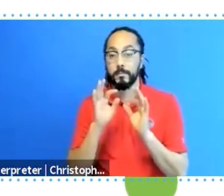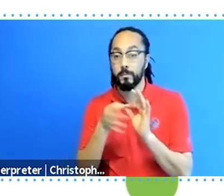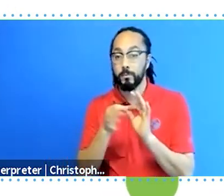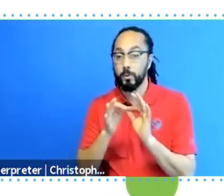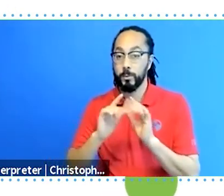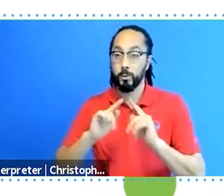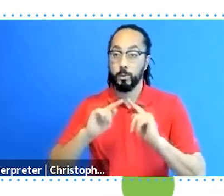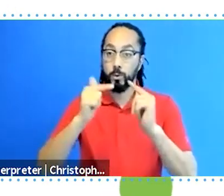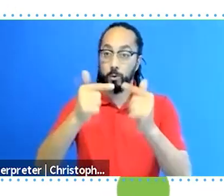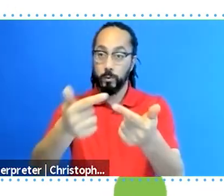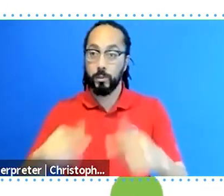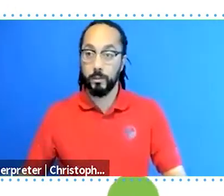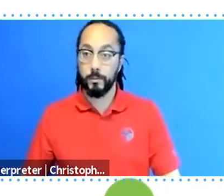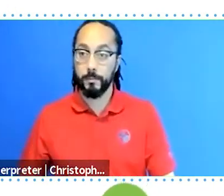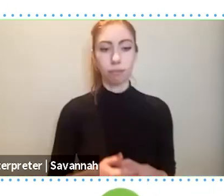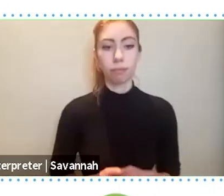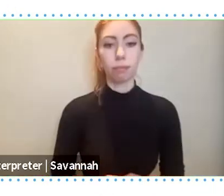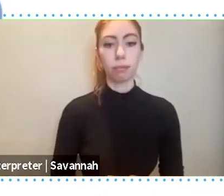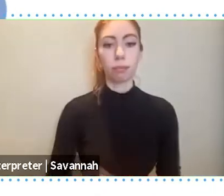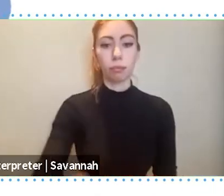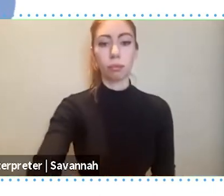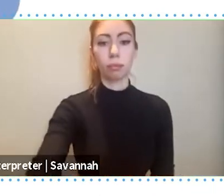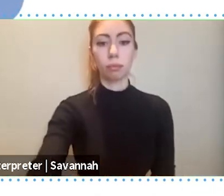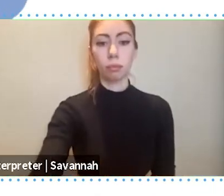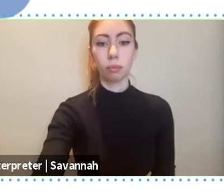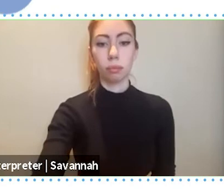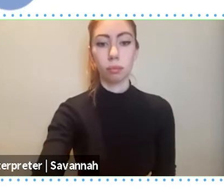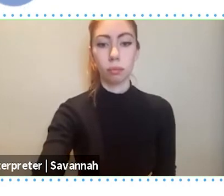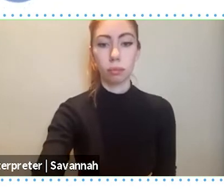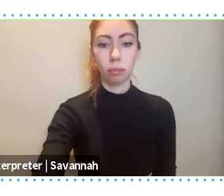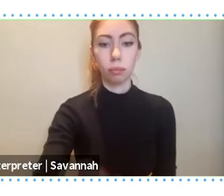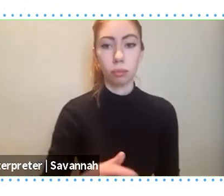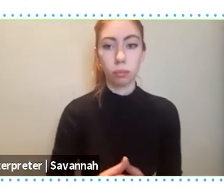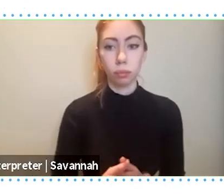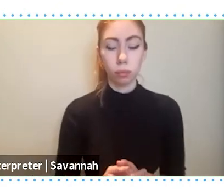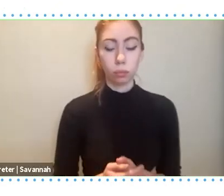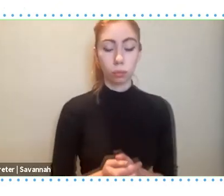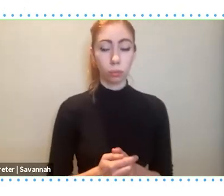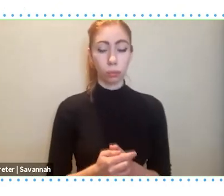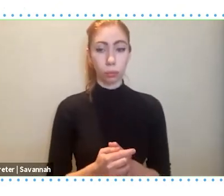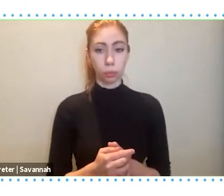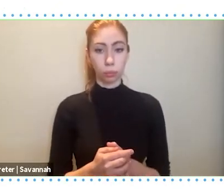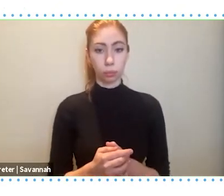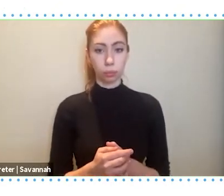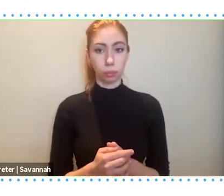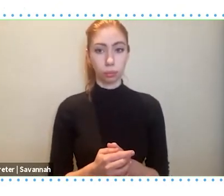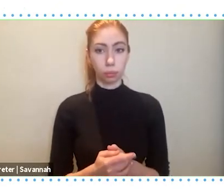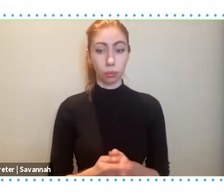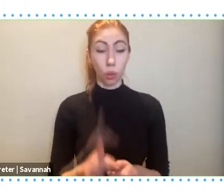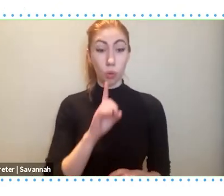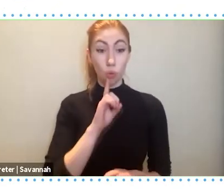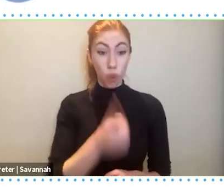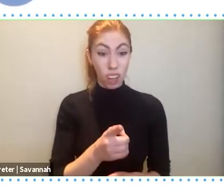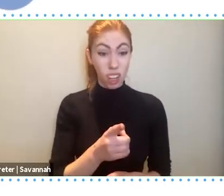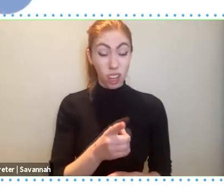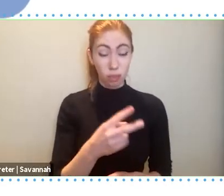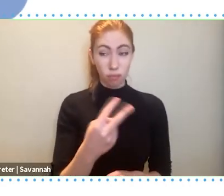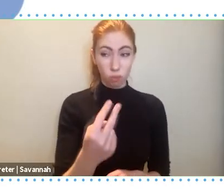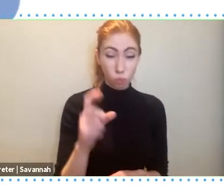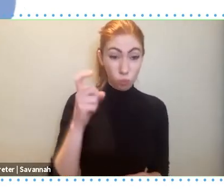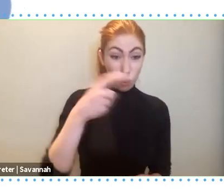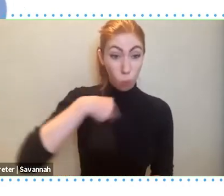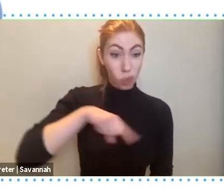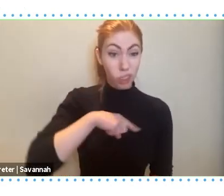need to go back and really understand how these things came into being in the first place.